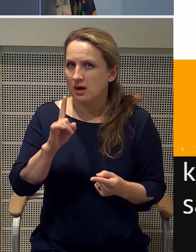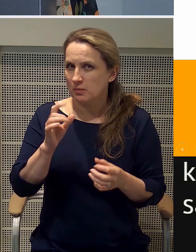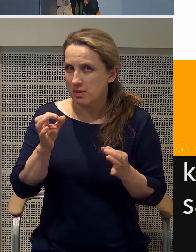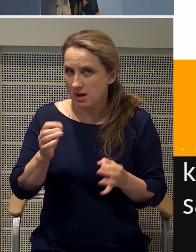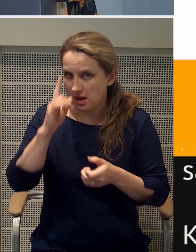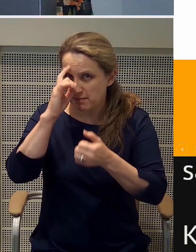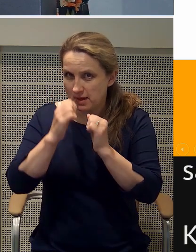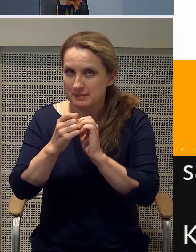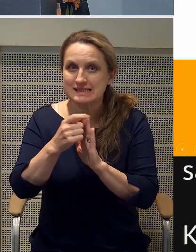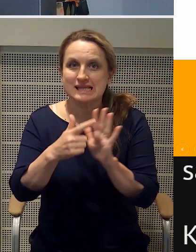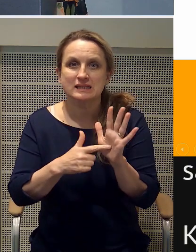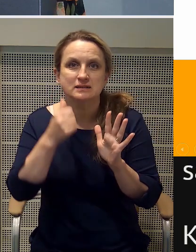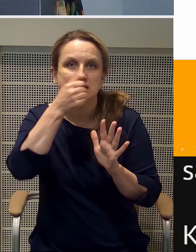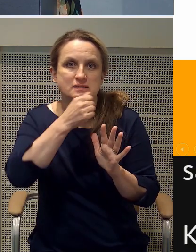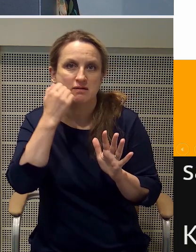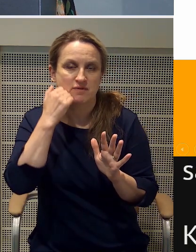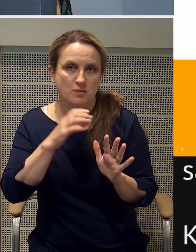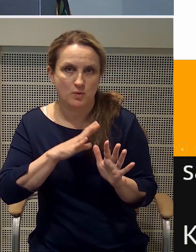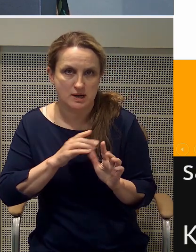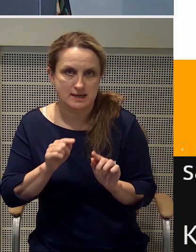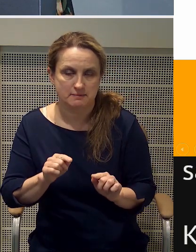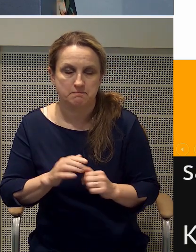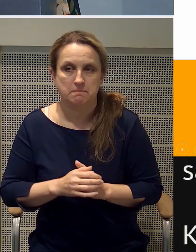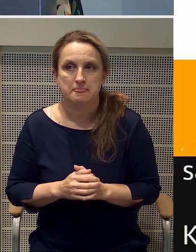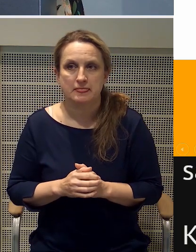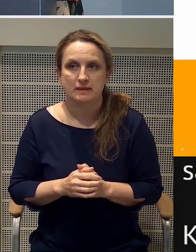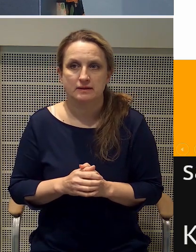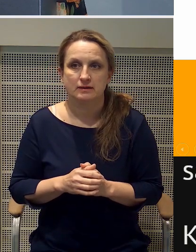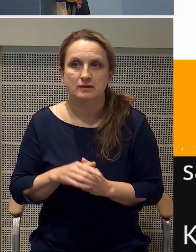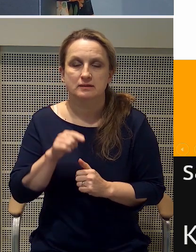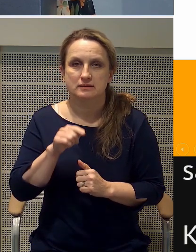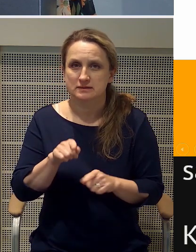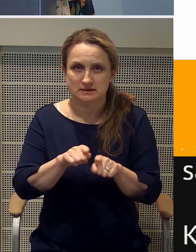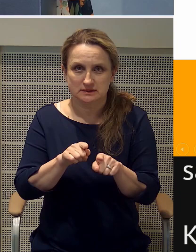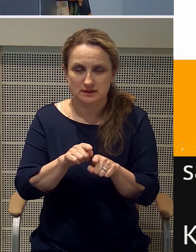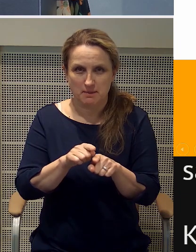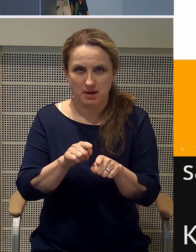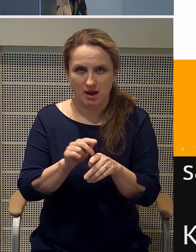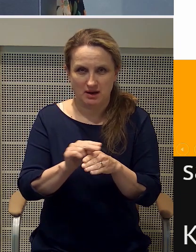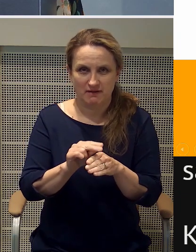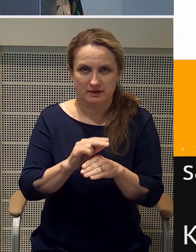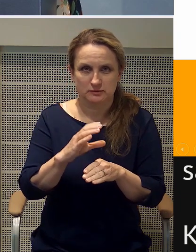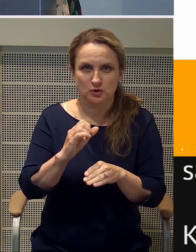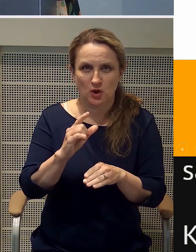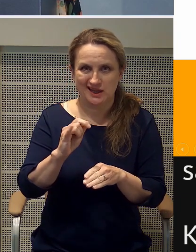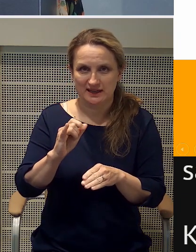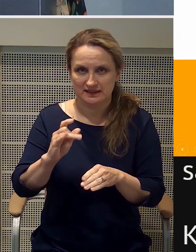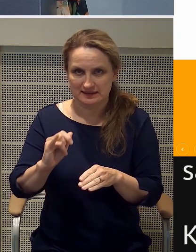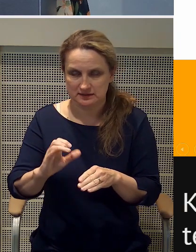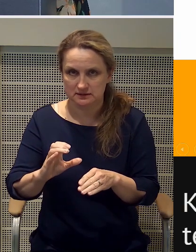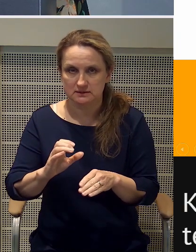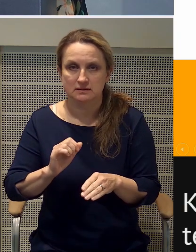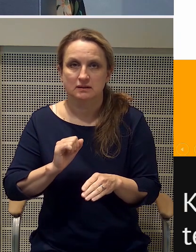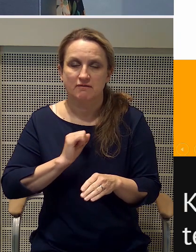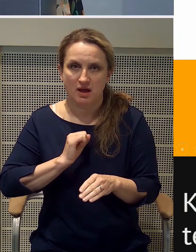southern Estonia, if I recall correctly, she was 17